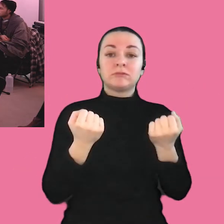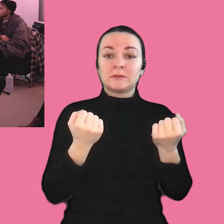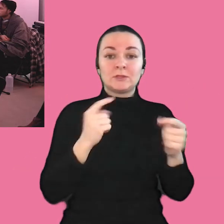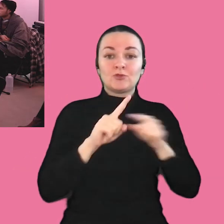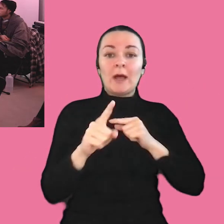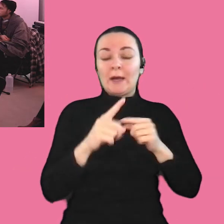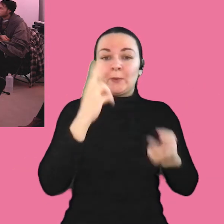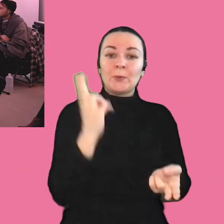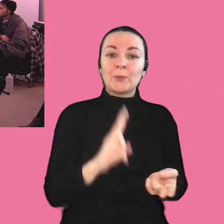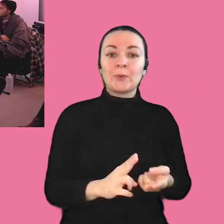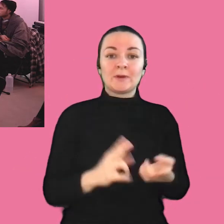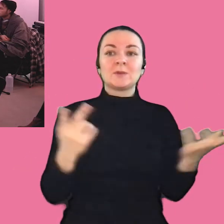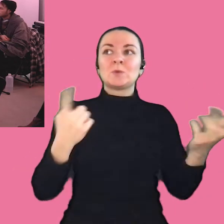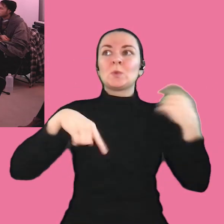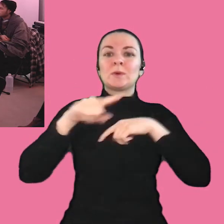journeys, and,